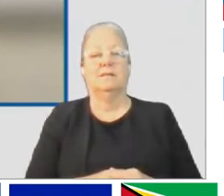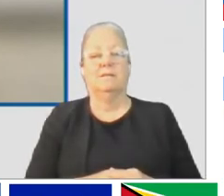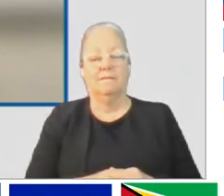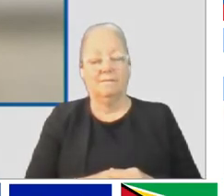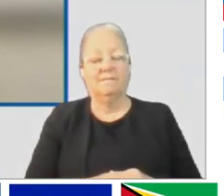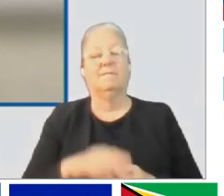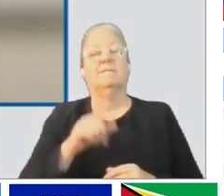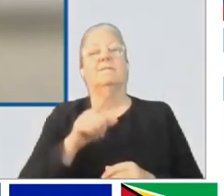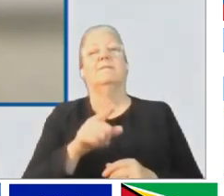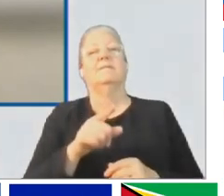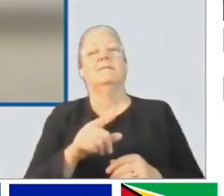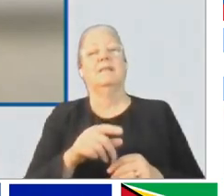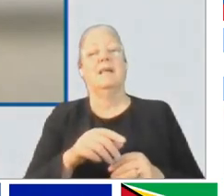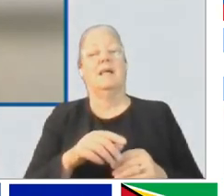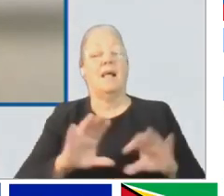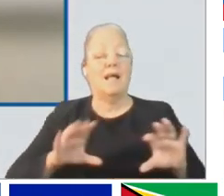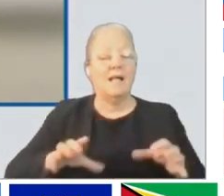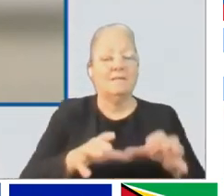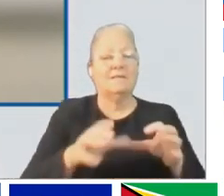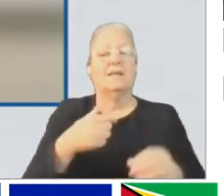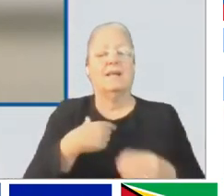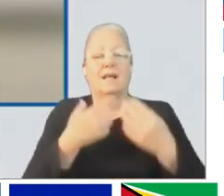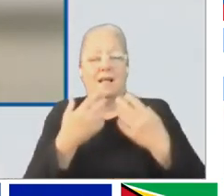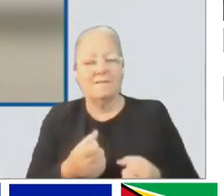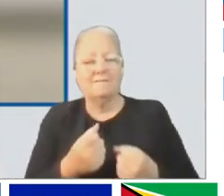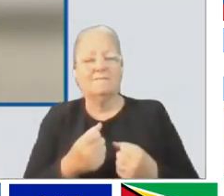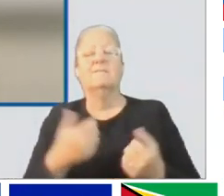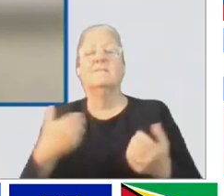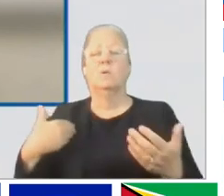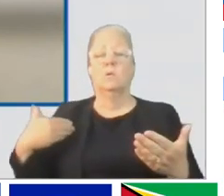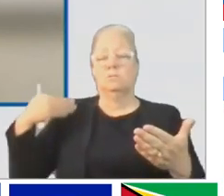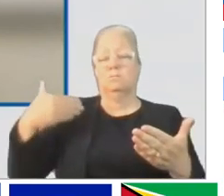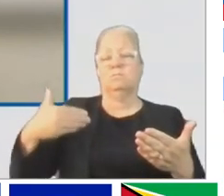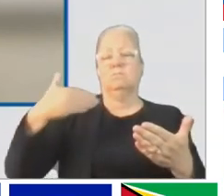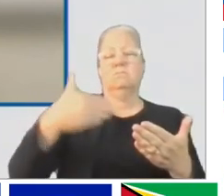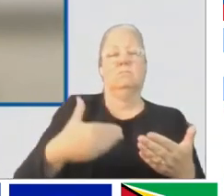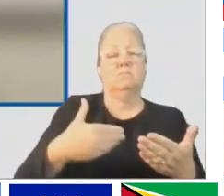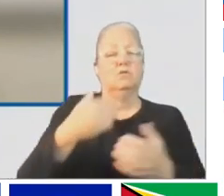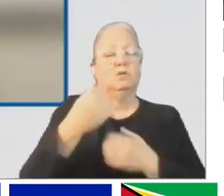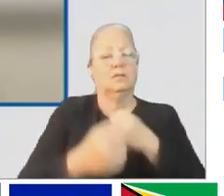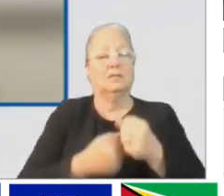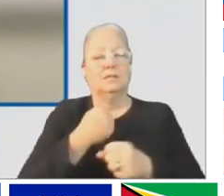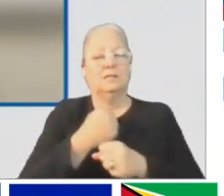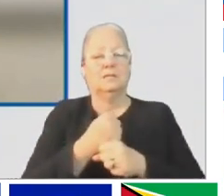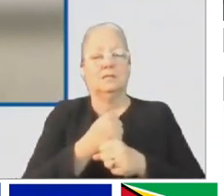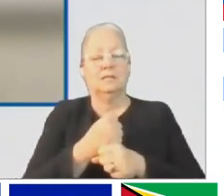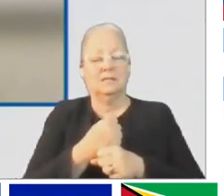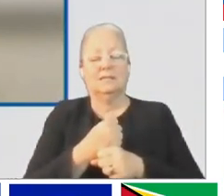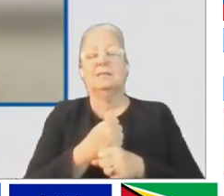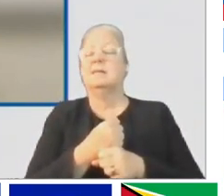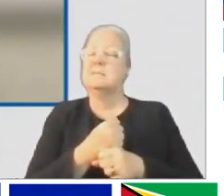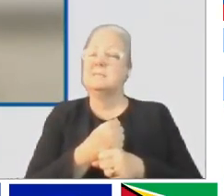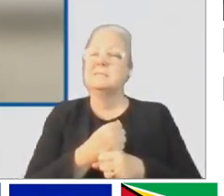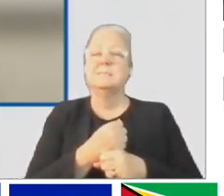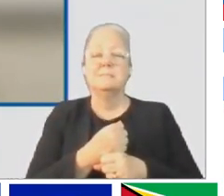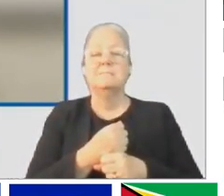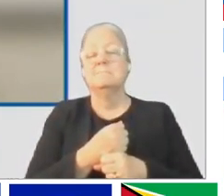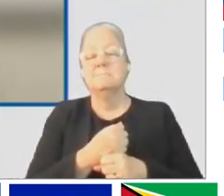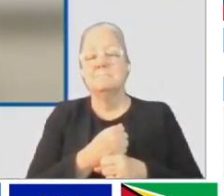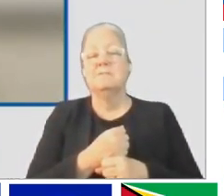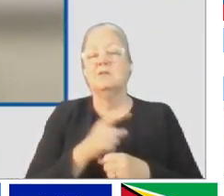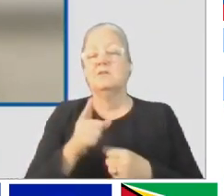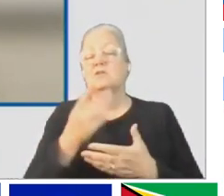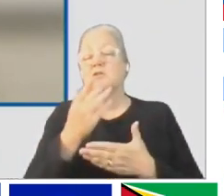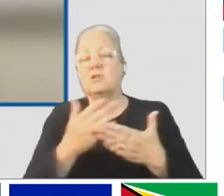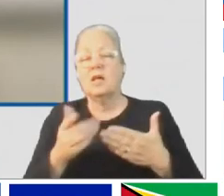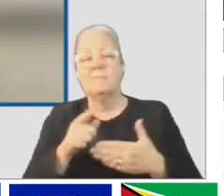in the region over the last couple of years, and unfortunately noting some of the resources that are lacking within